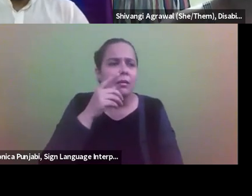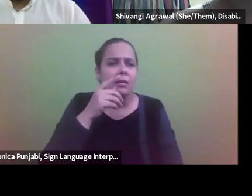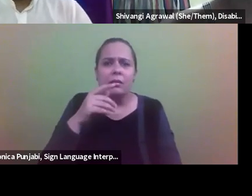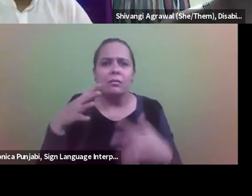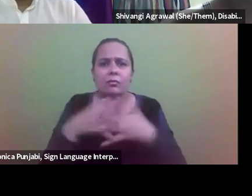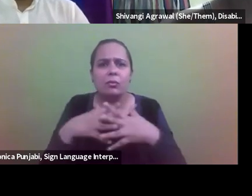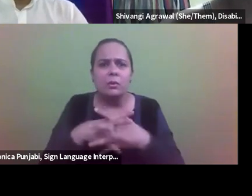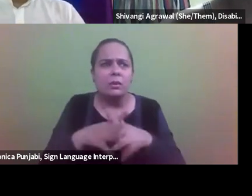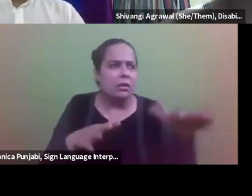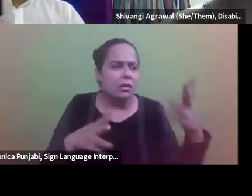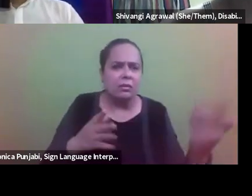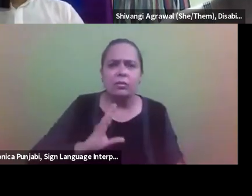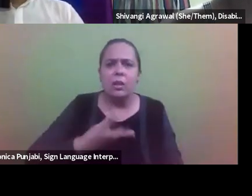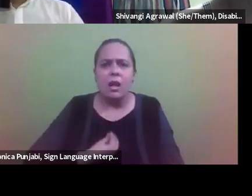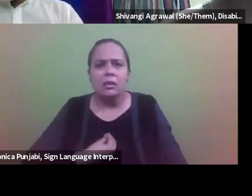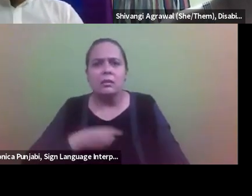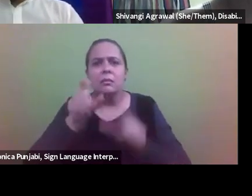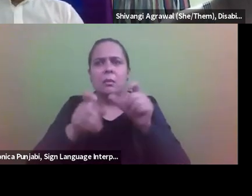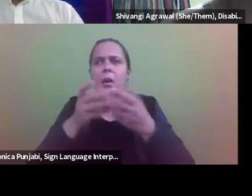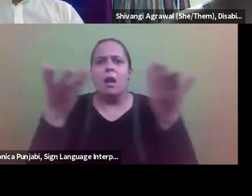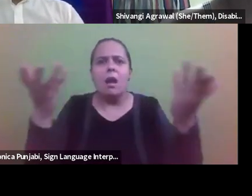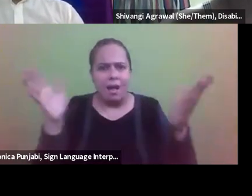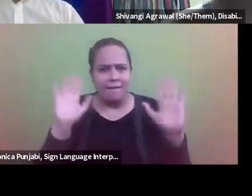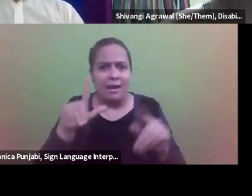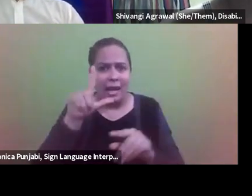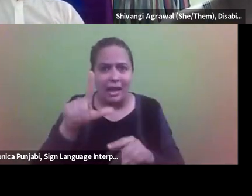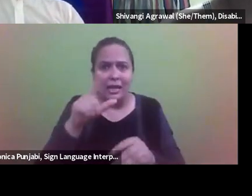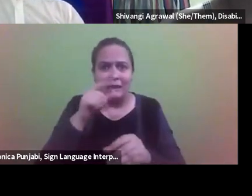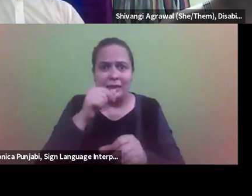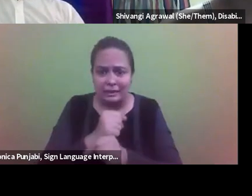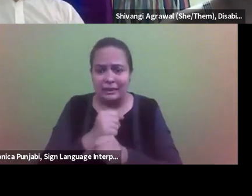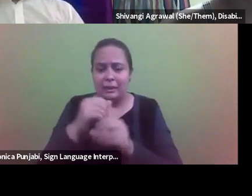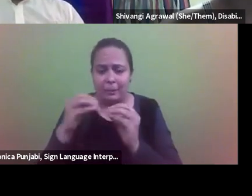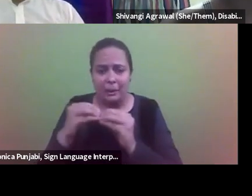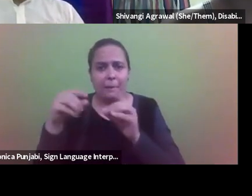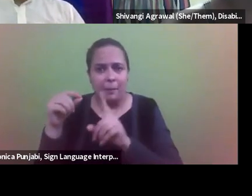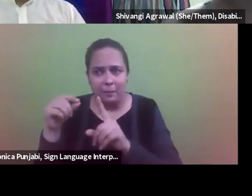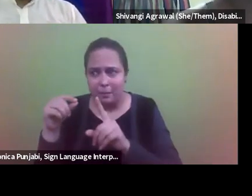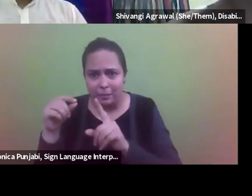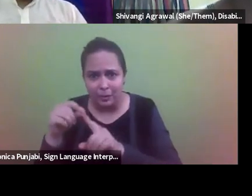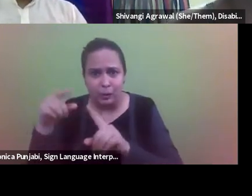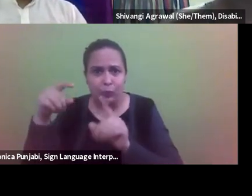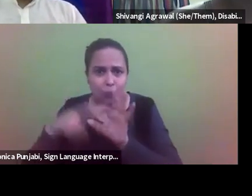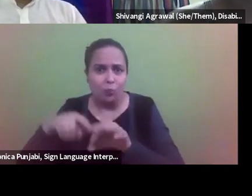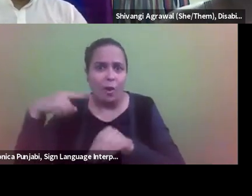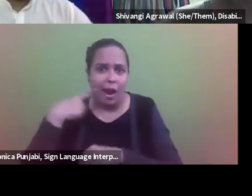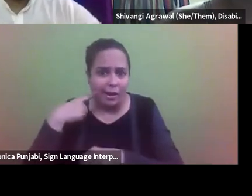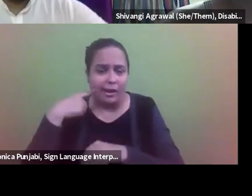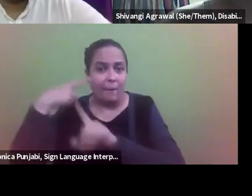trans folks? This community is LGBTQIA plus. Where are the rest? Why is it always about the